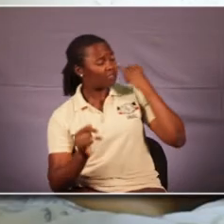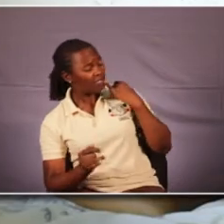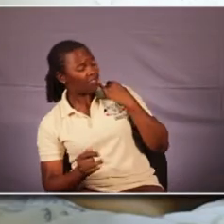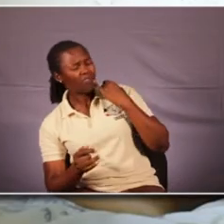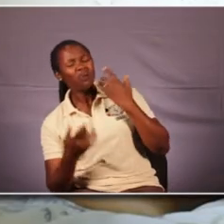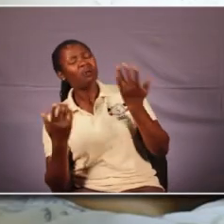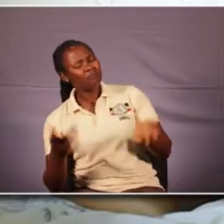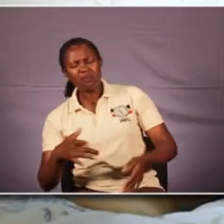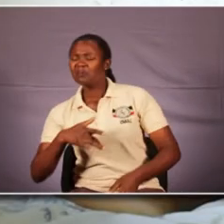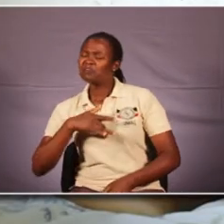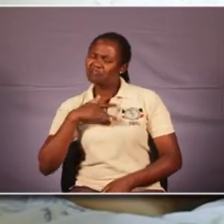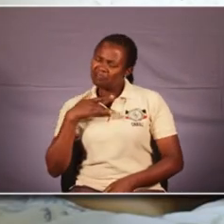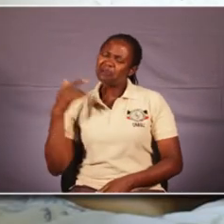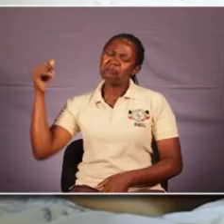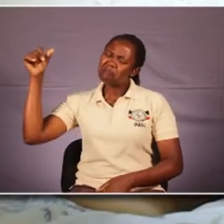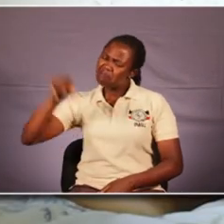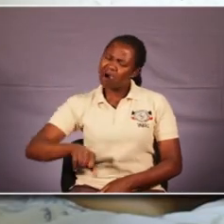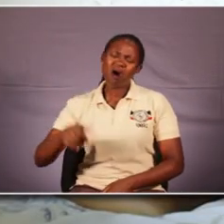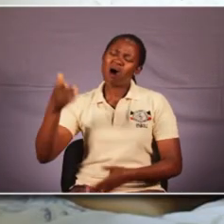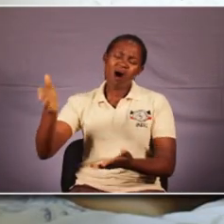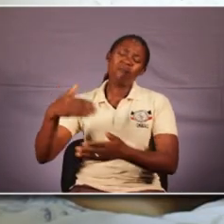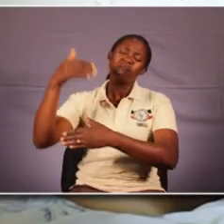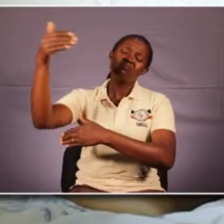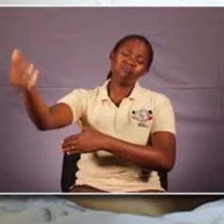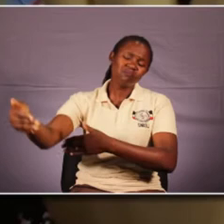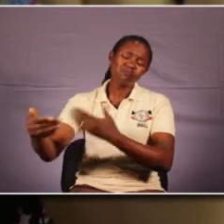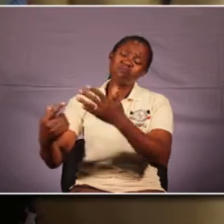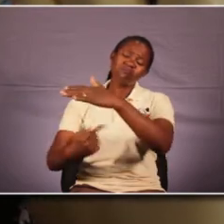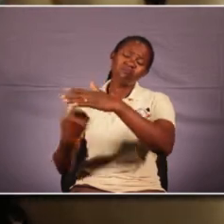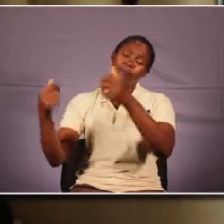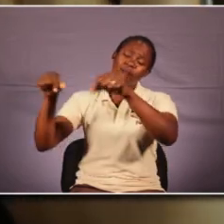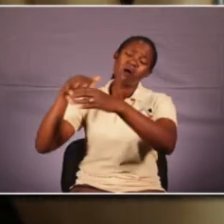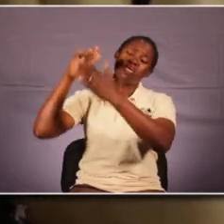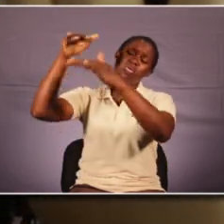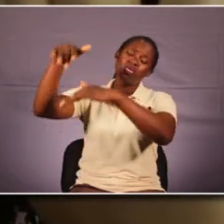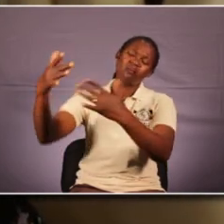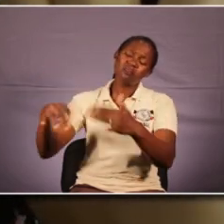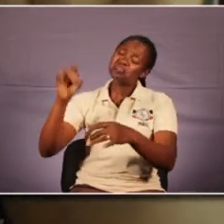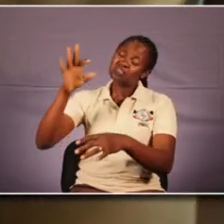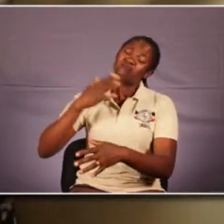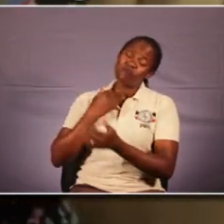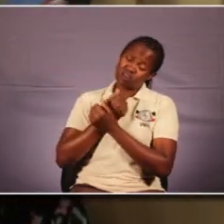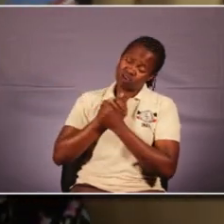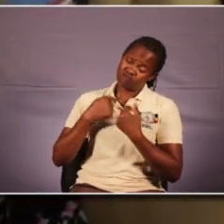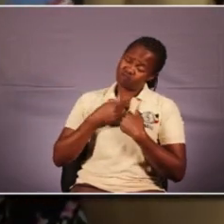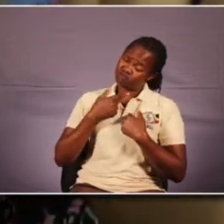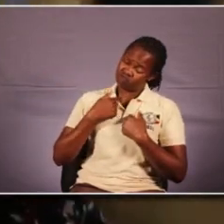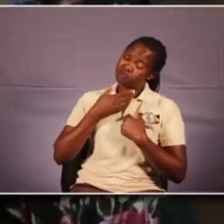feel like something bad is gonna happen if I continue living this kind of lifestyle. And if you want to be with me, you better